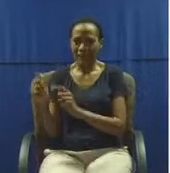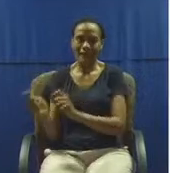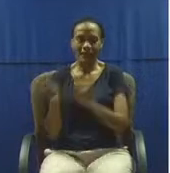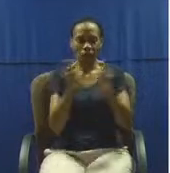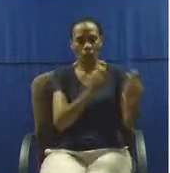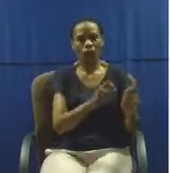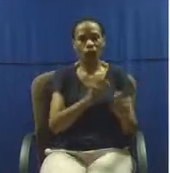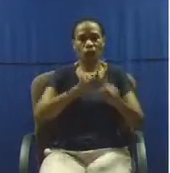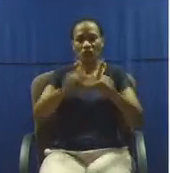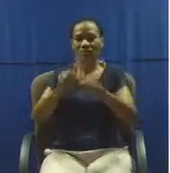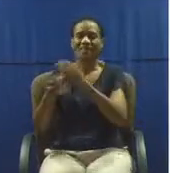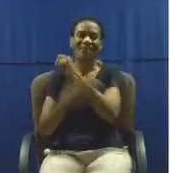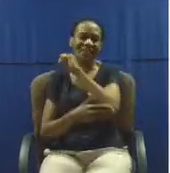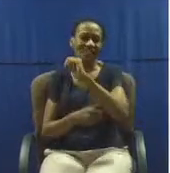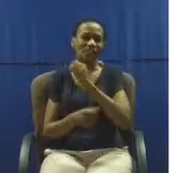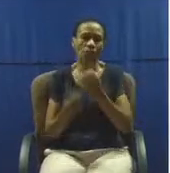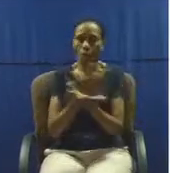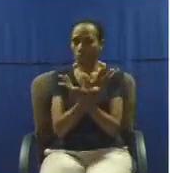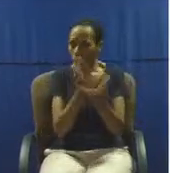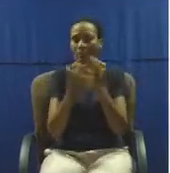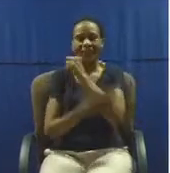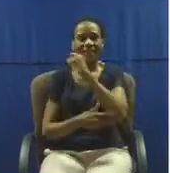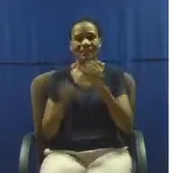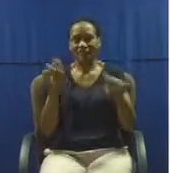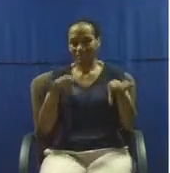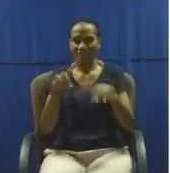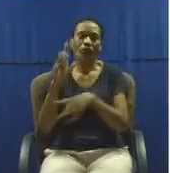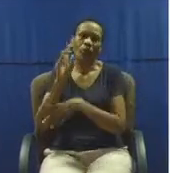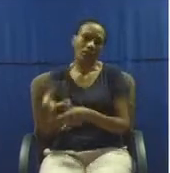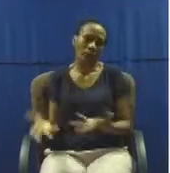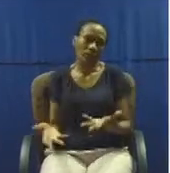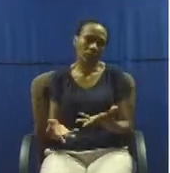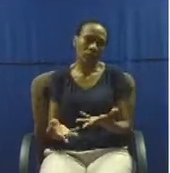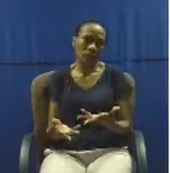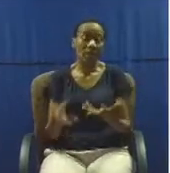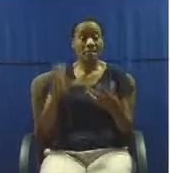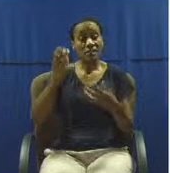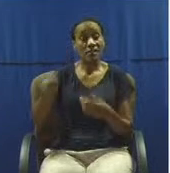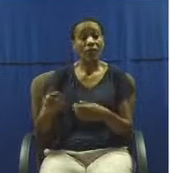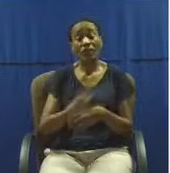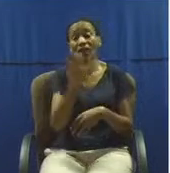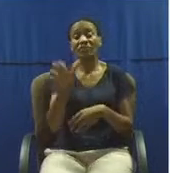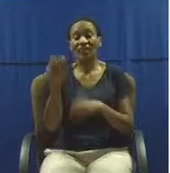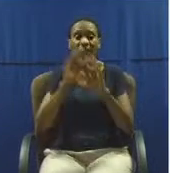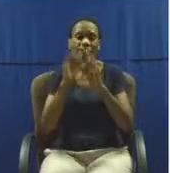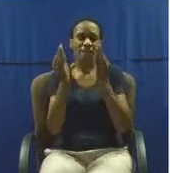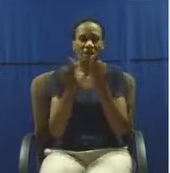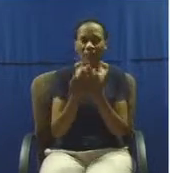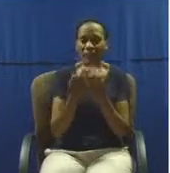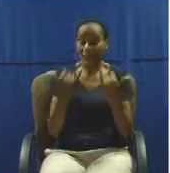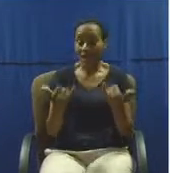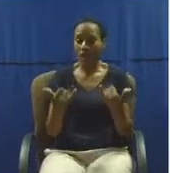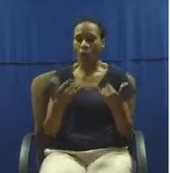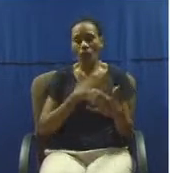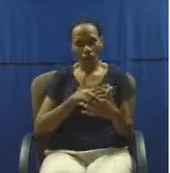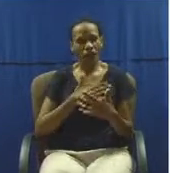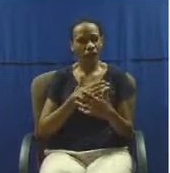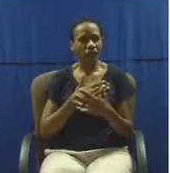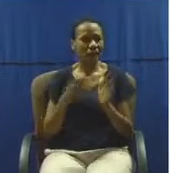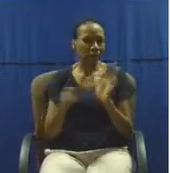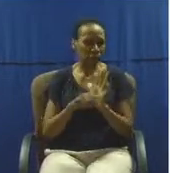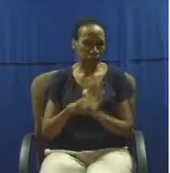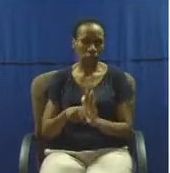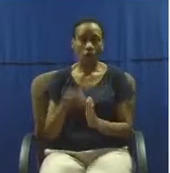affect many countries around the world. Families across South Africa are already feeling the effects of